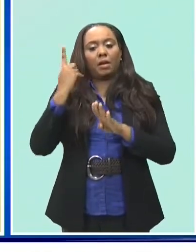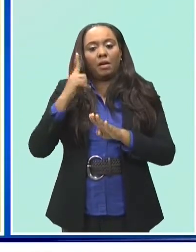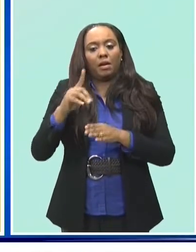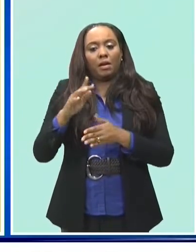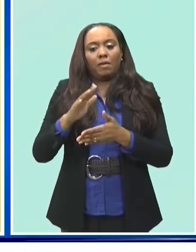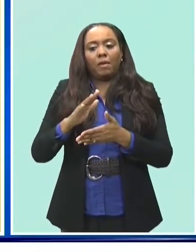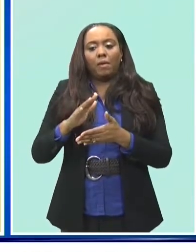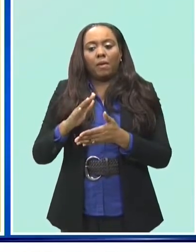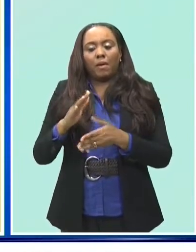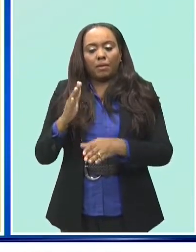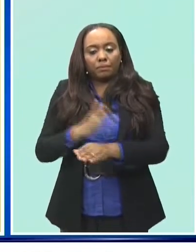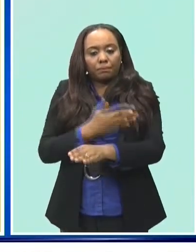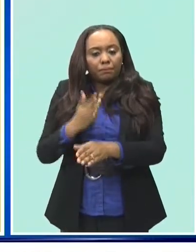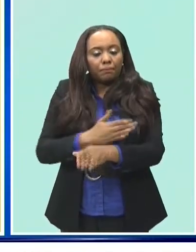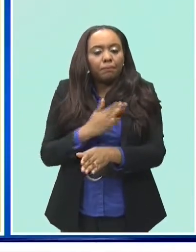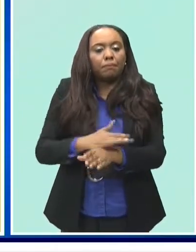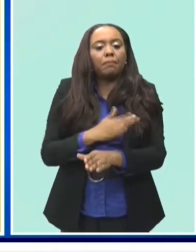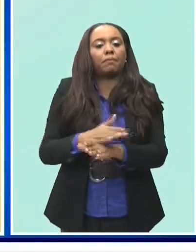some